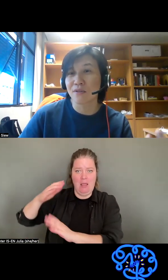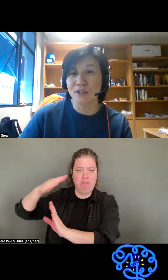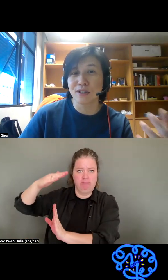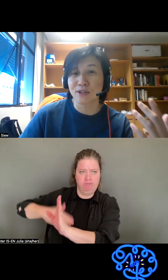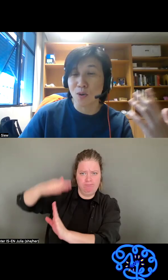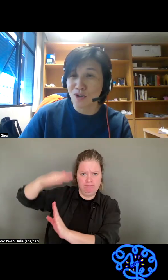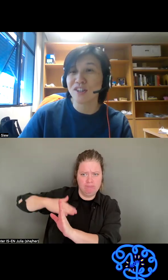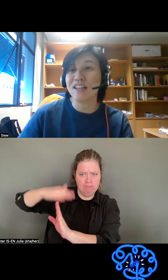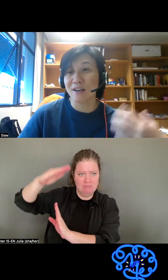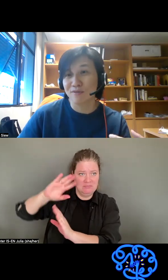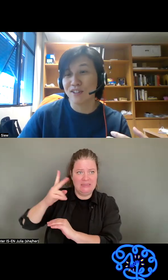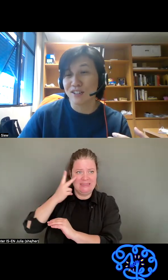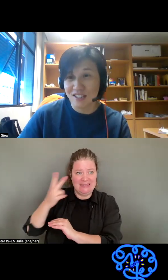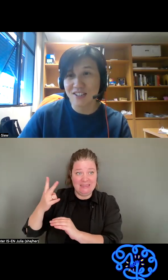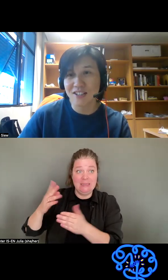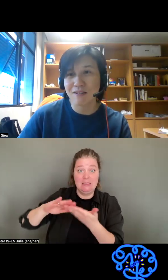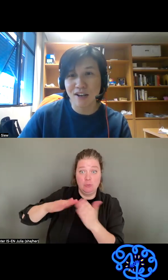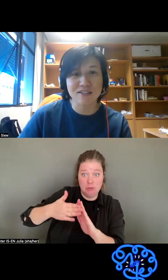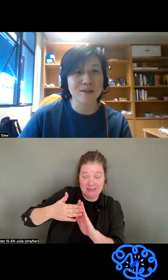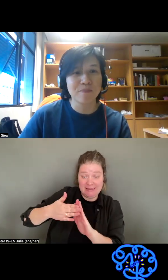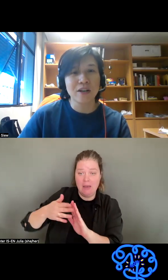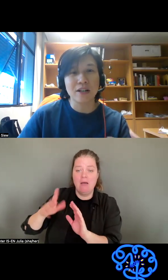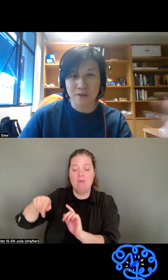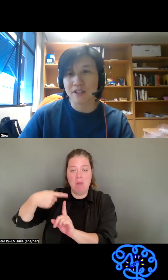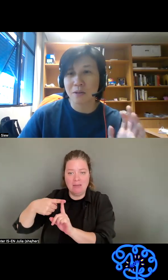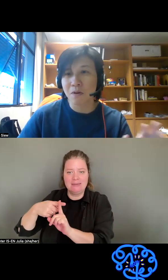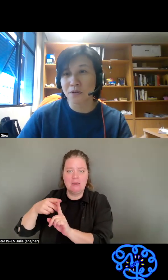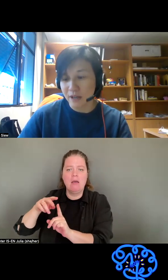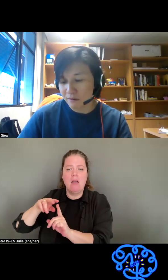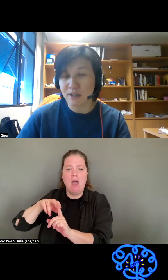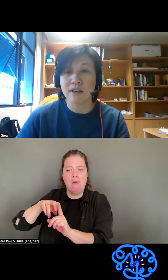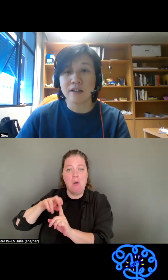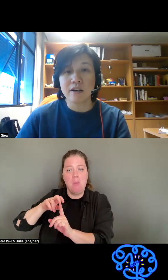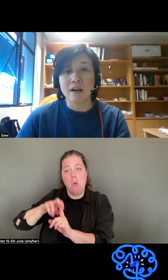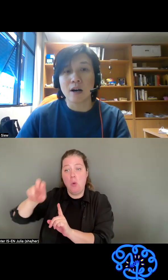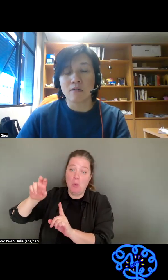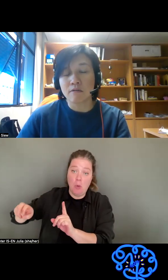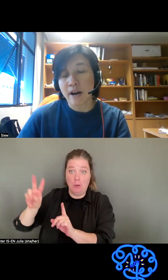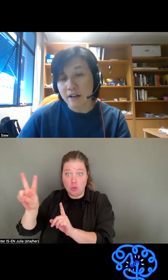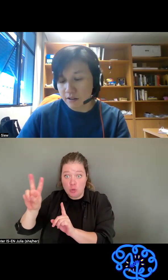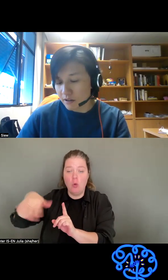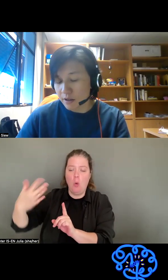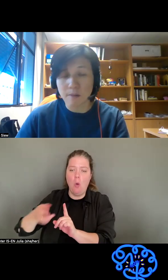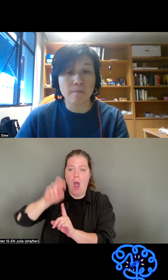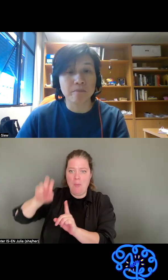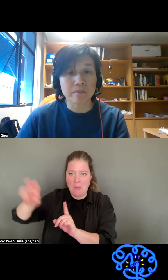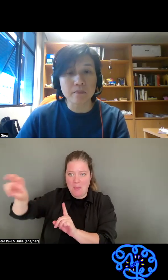sizes of the community and of the distance effects. And so this is the model that we ran